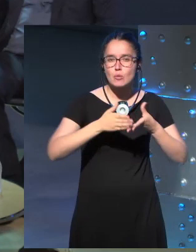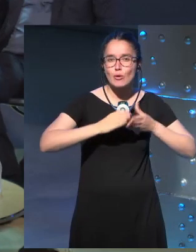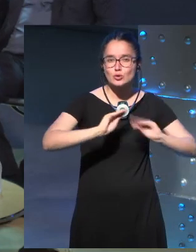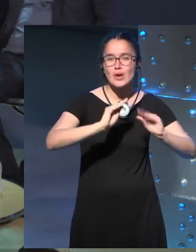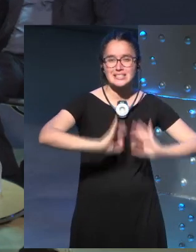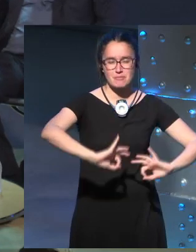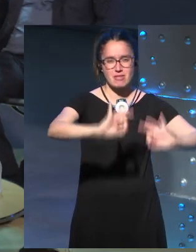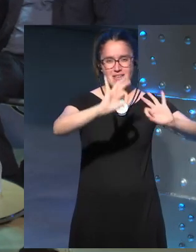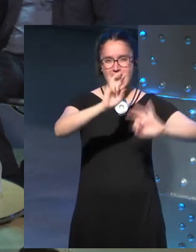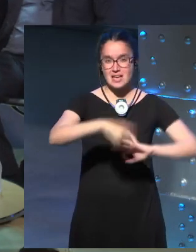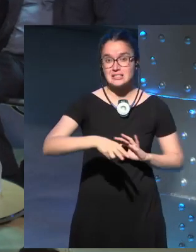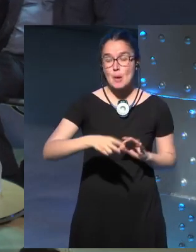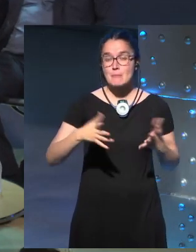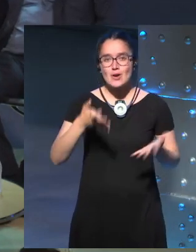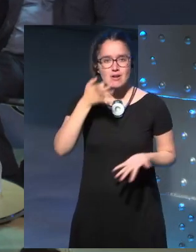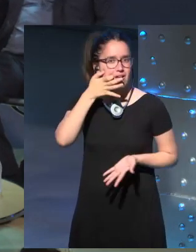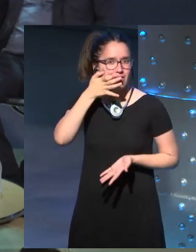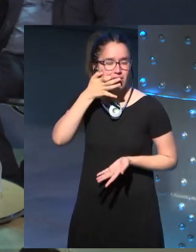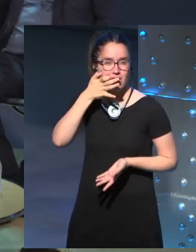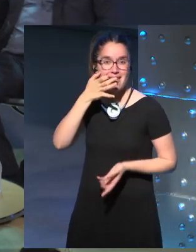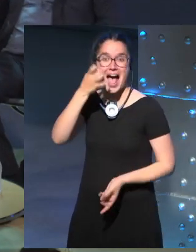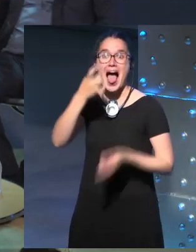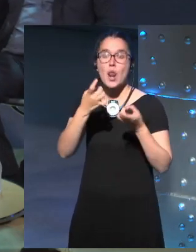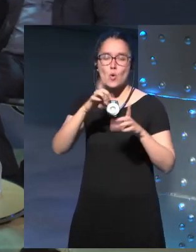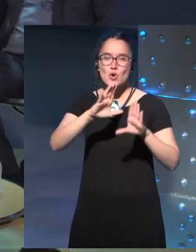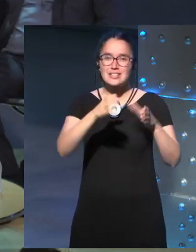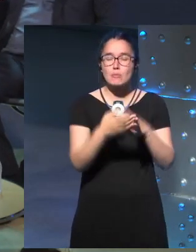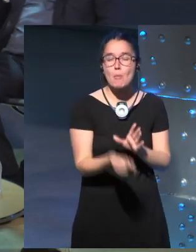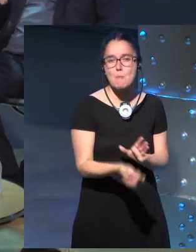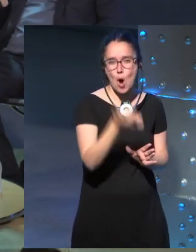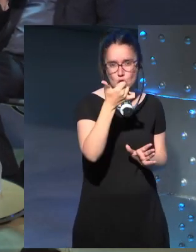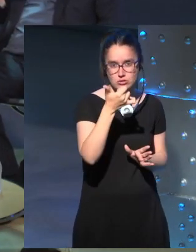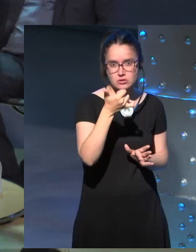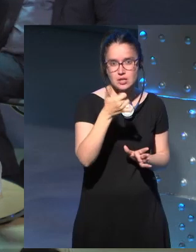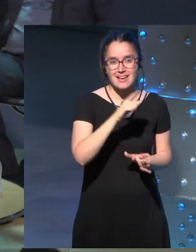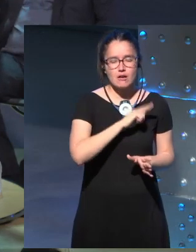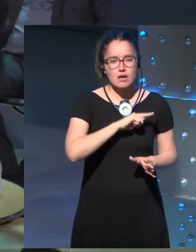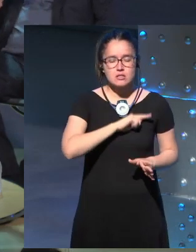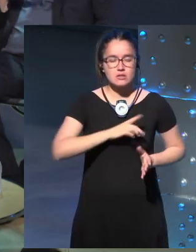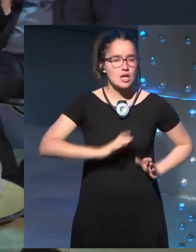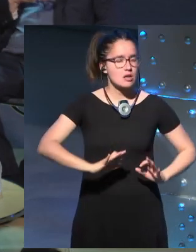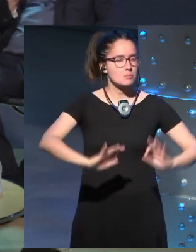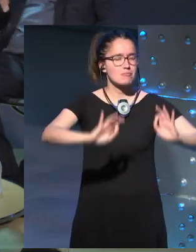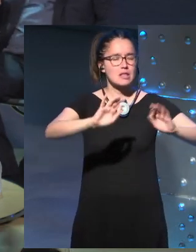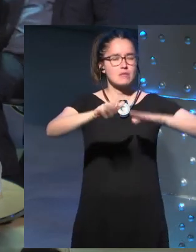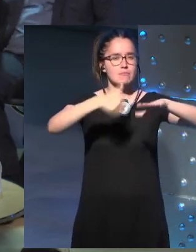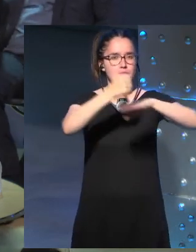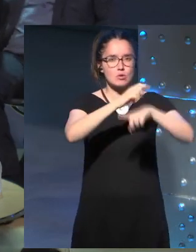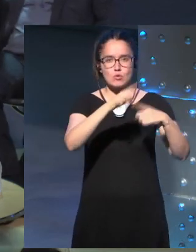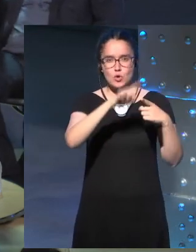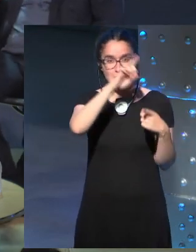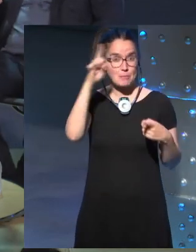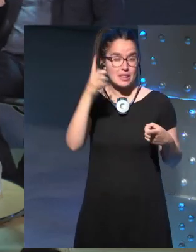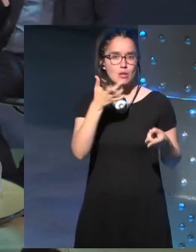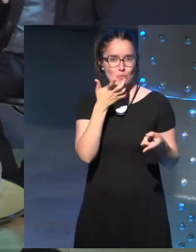teams feel that their team is something special. But there are some teams that feel that have some